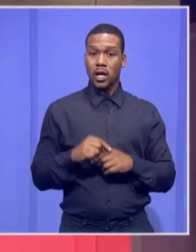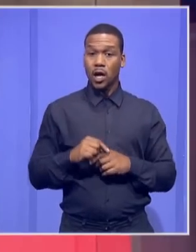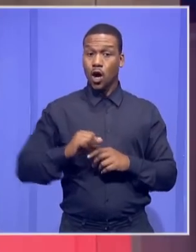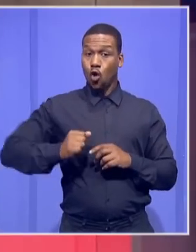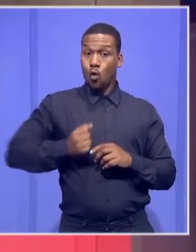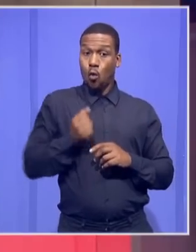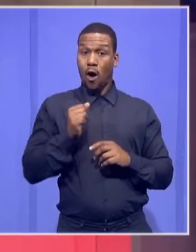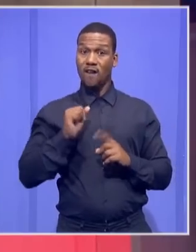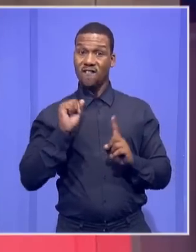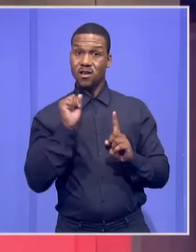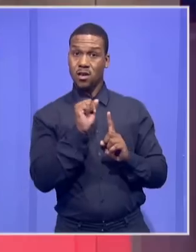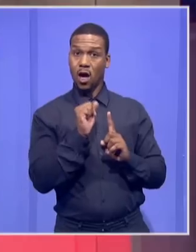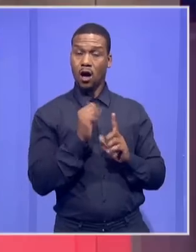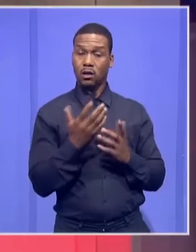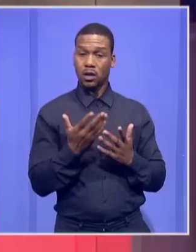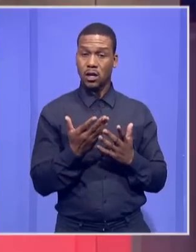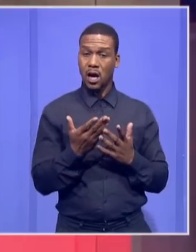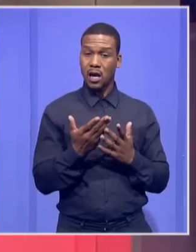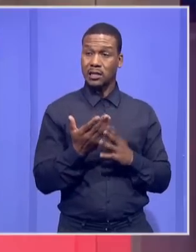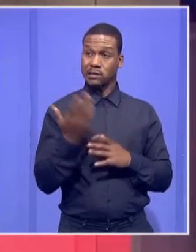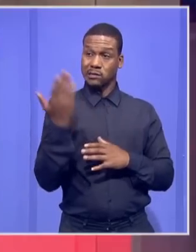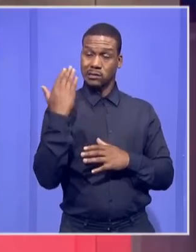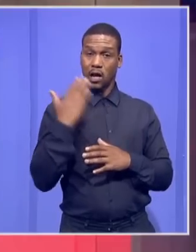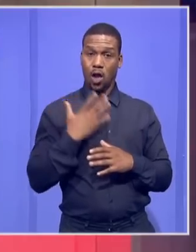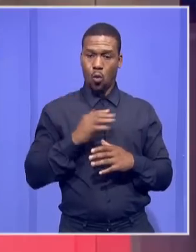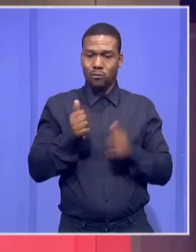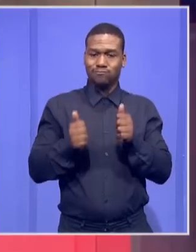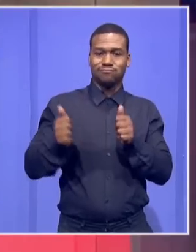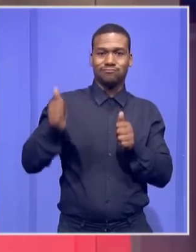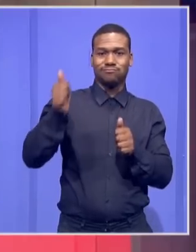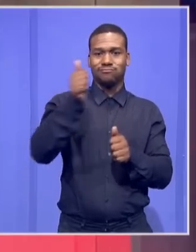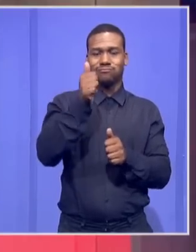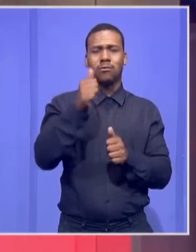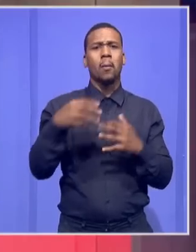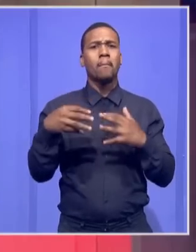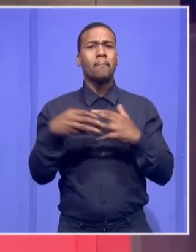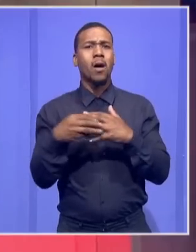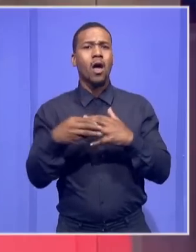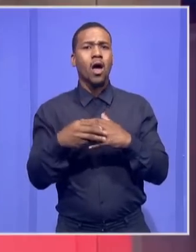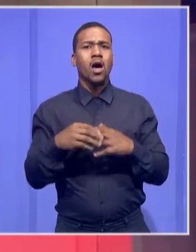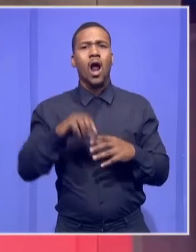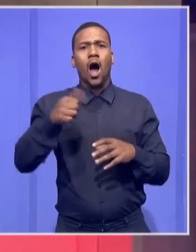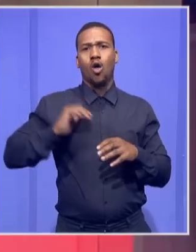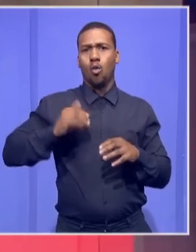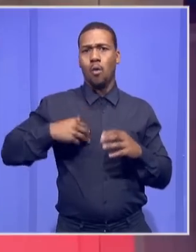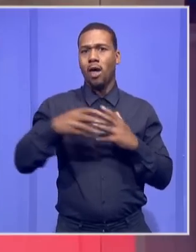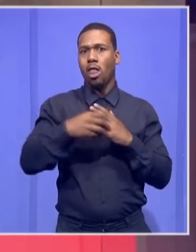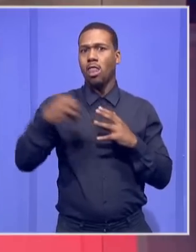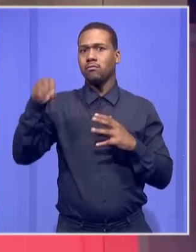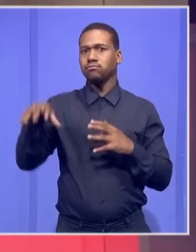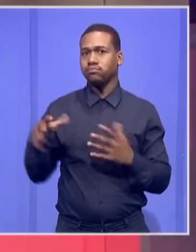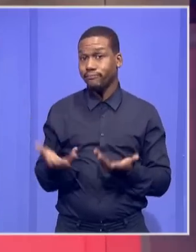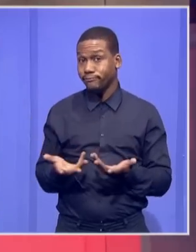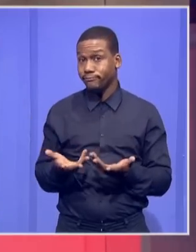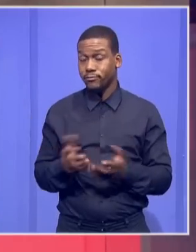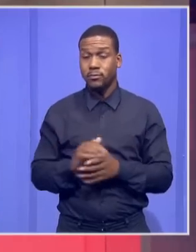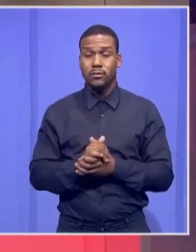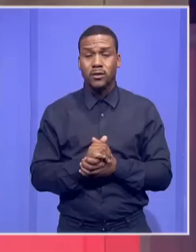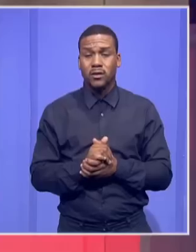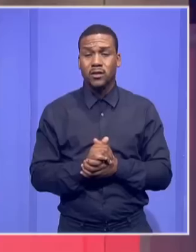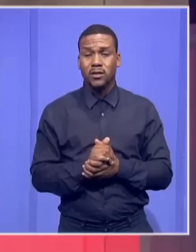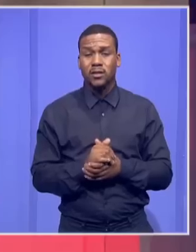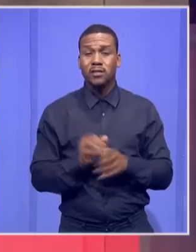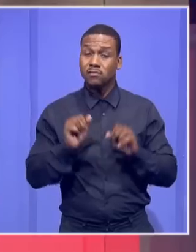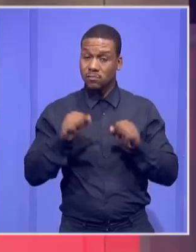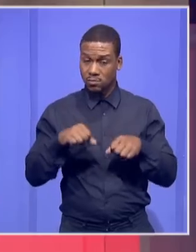marry his wife, who was a divorcee. Indeed, and he was in that position for 11 months. He Yep. never had a coronation, so that was sort of, they were